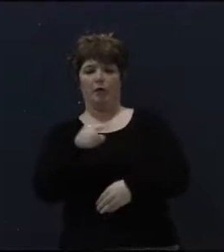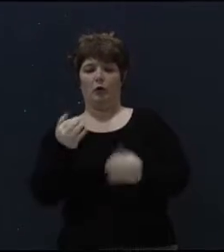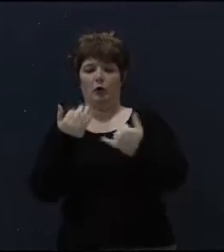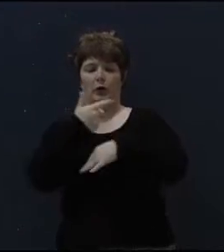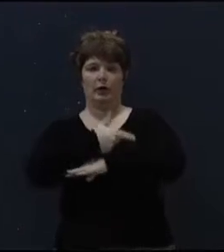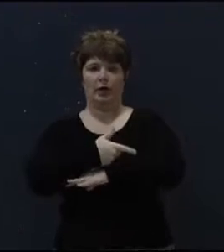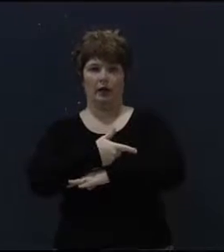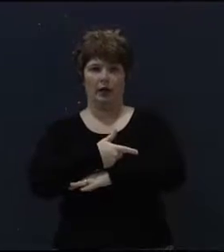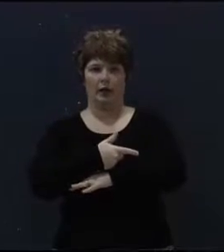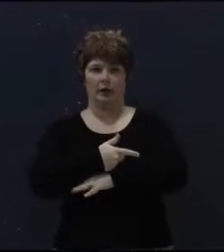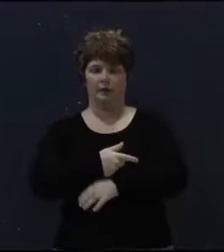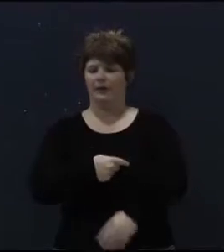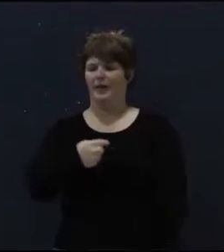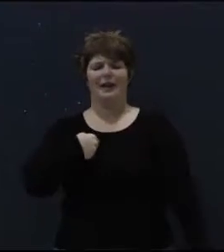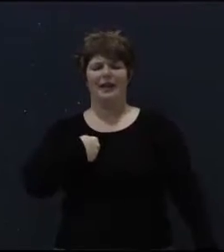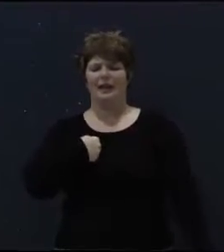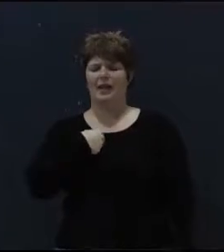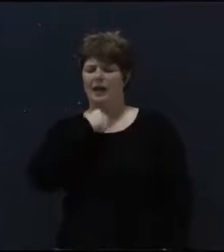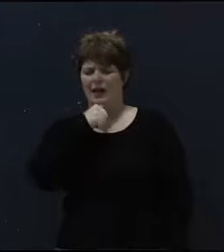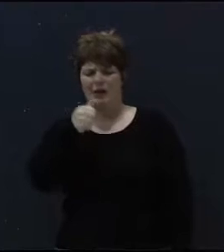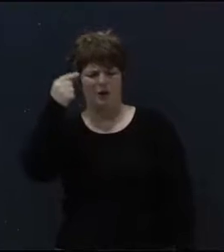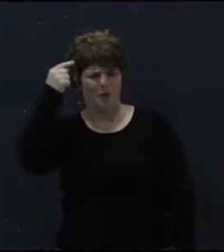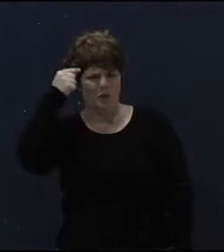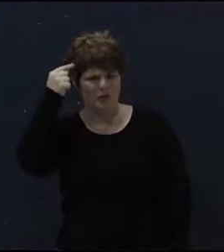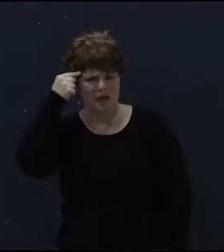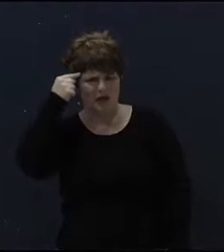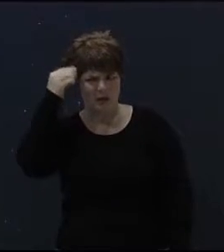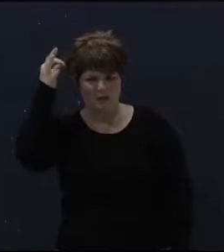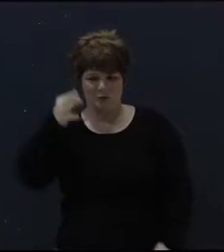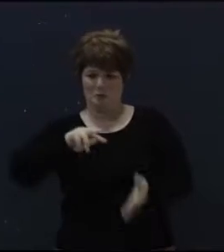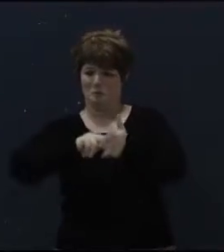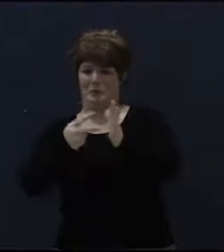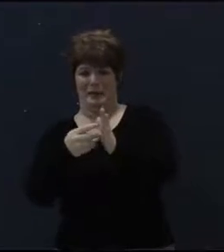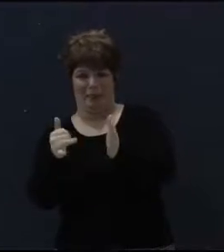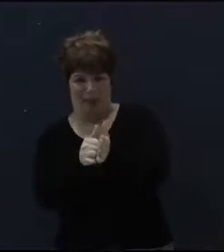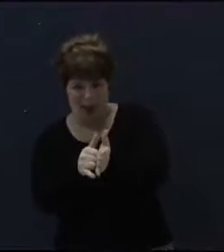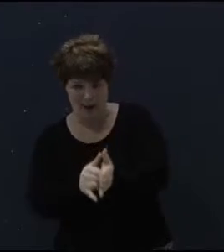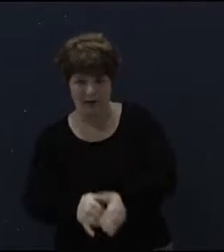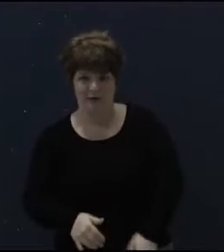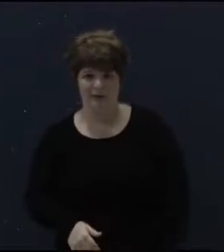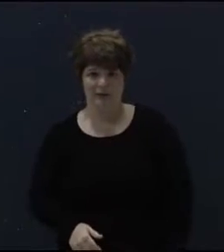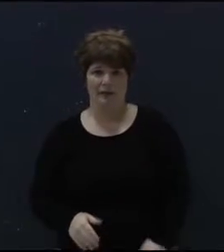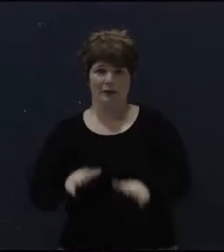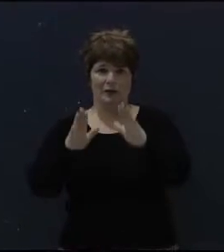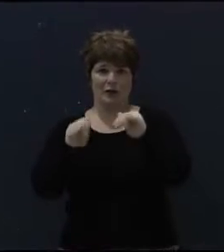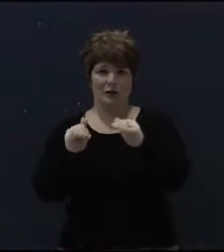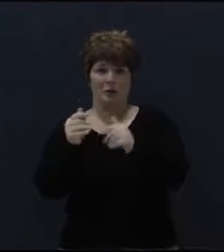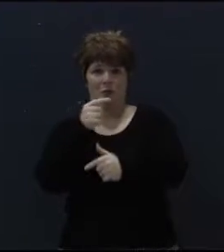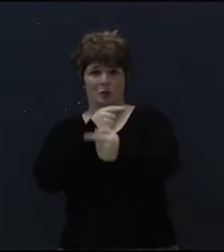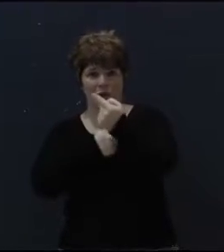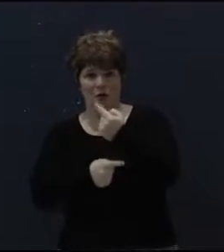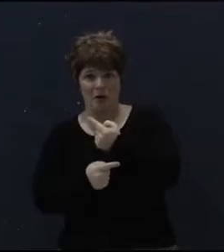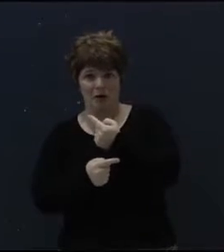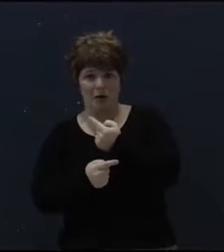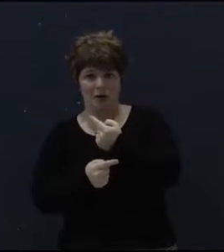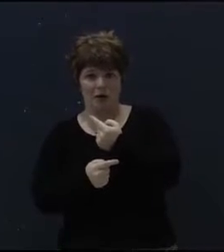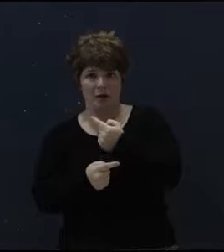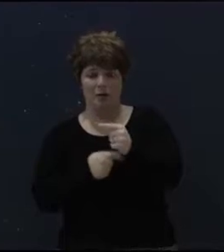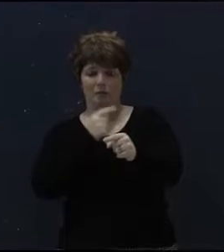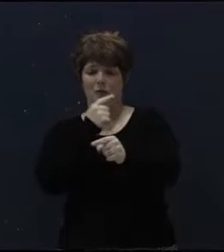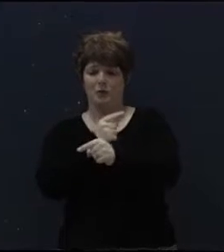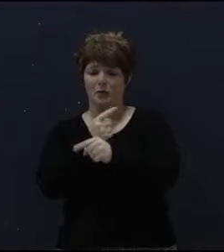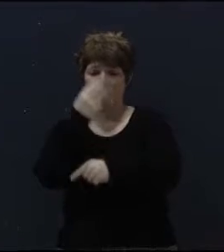I really don't think he meant that. Good to have you, Dave. Hope you come out for the right